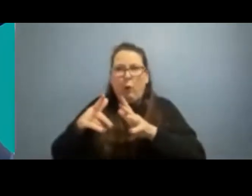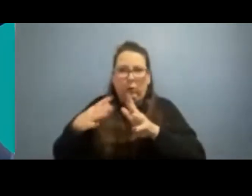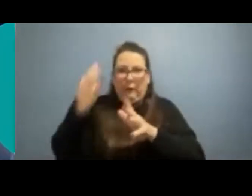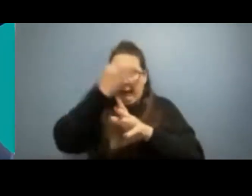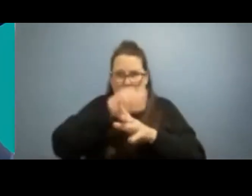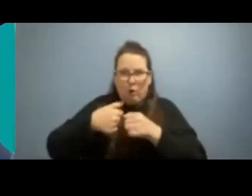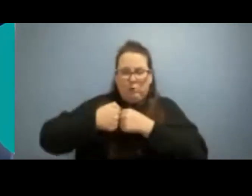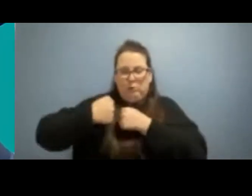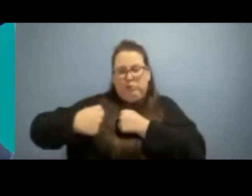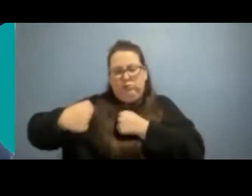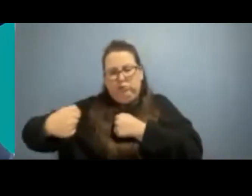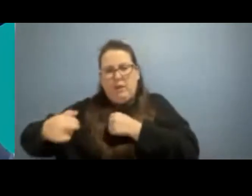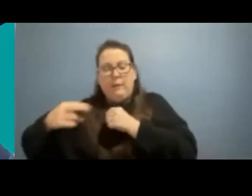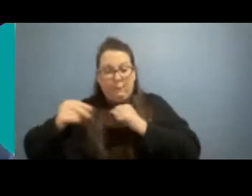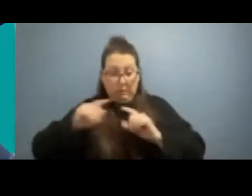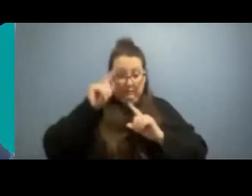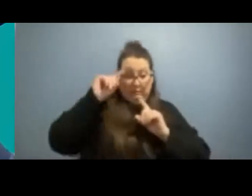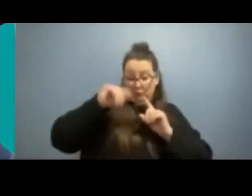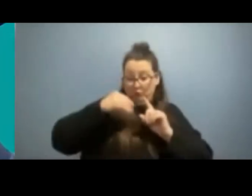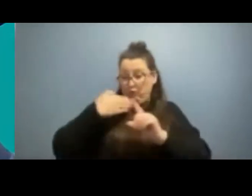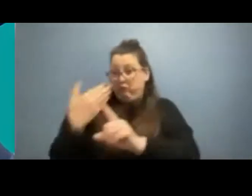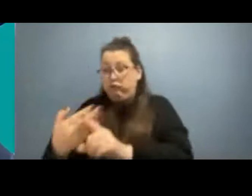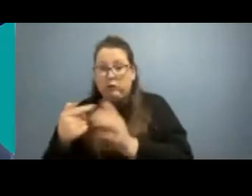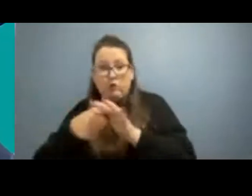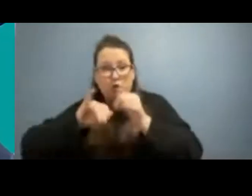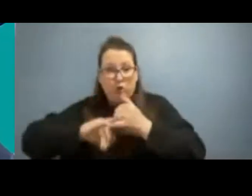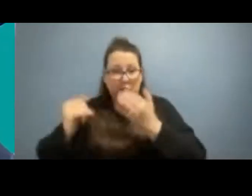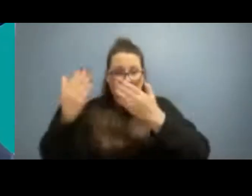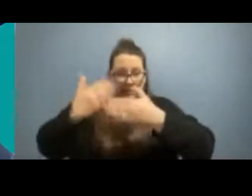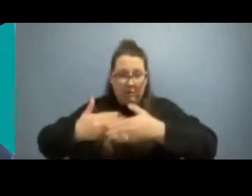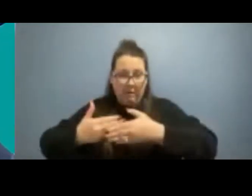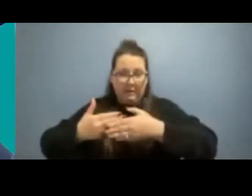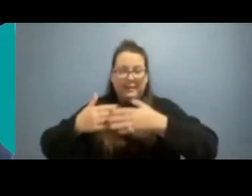to Tuesday evening to coincide with our